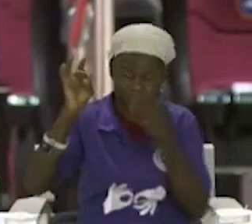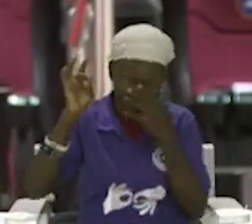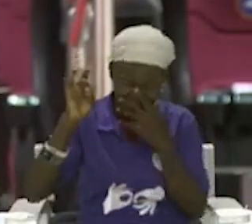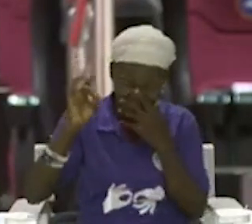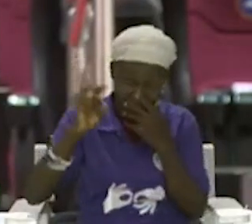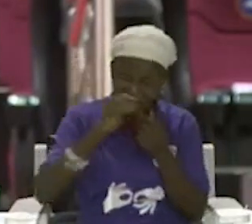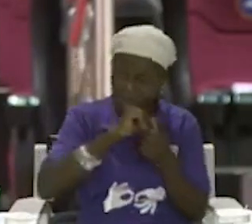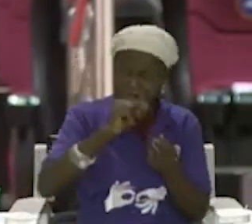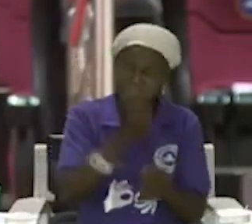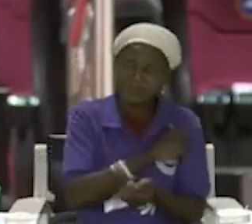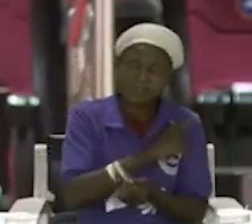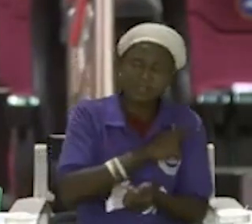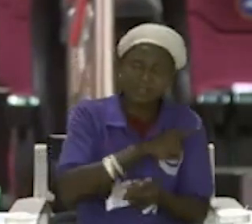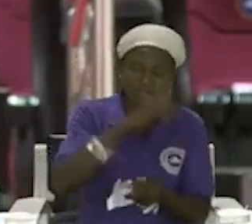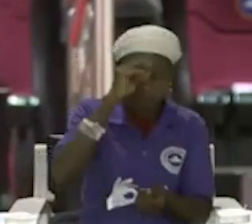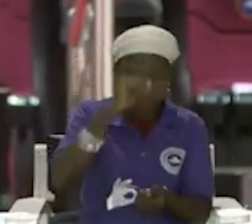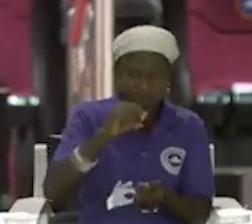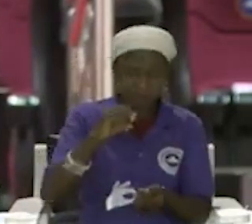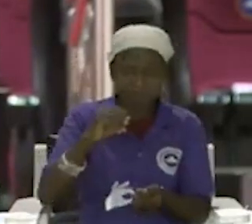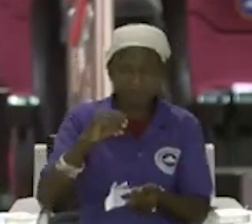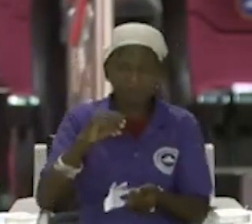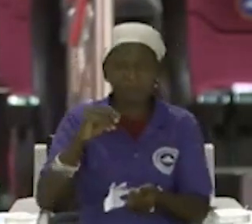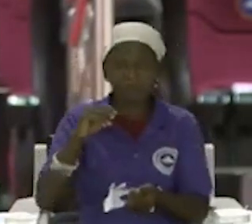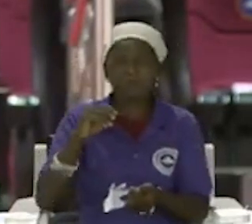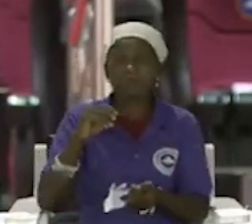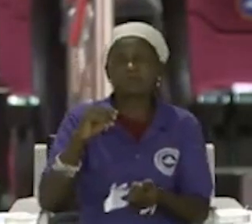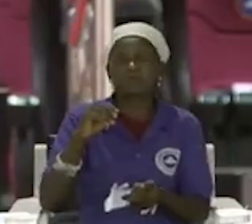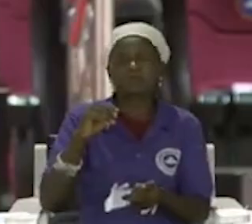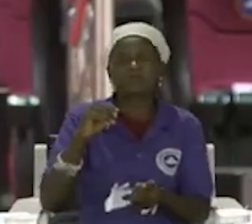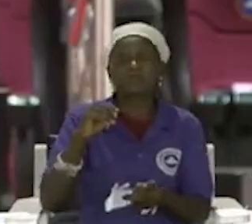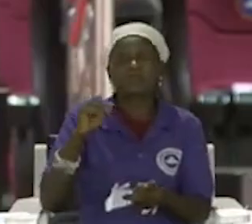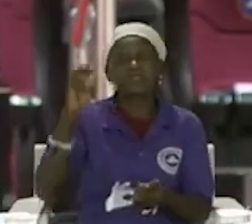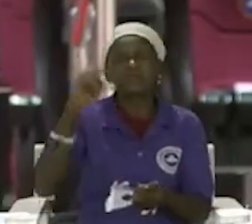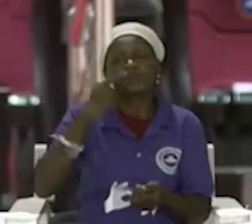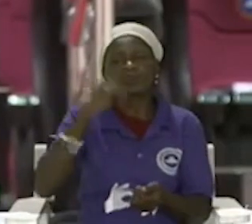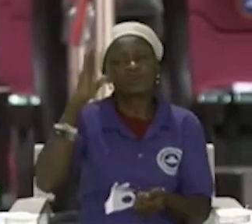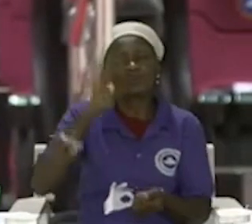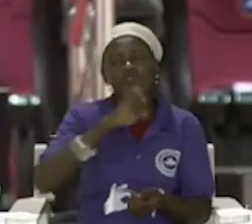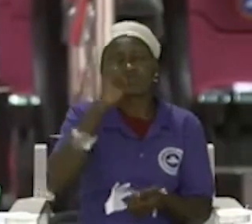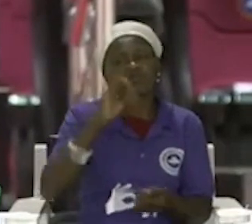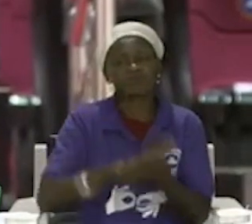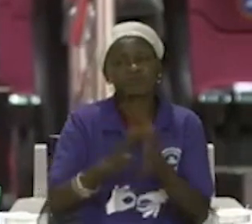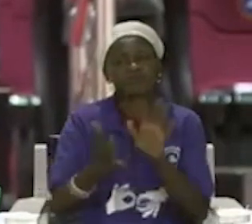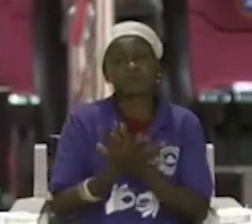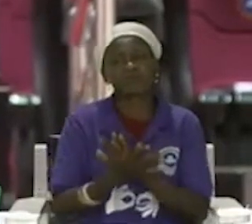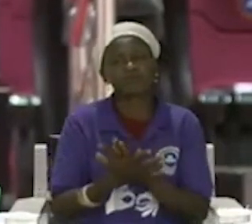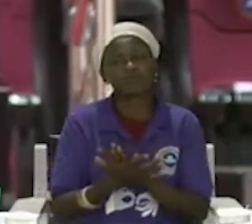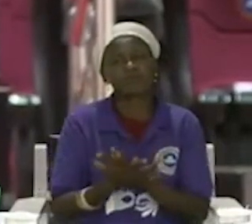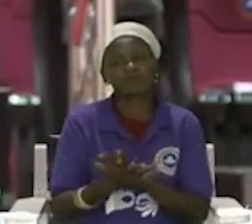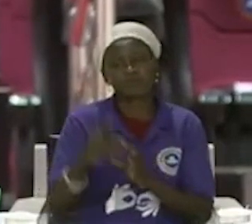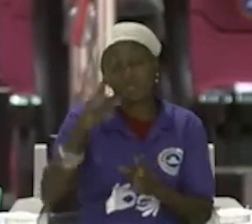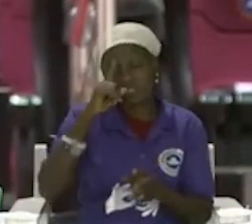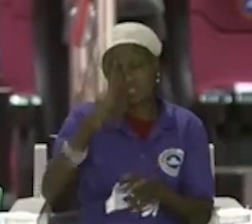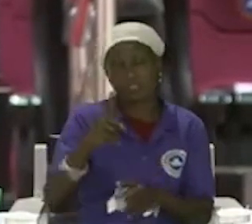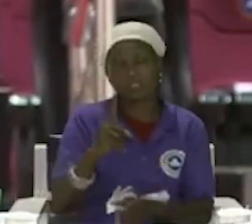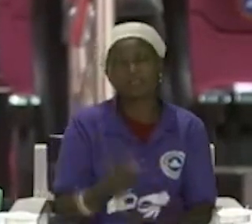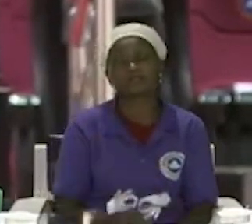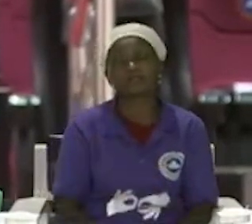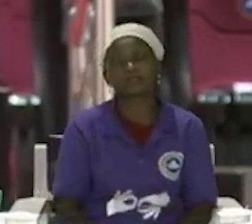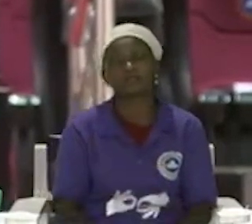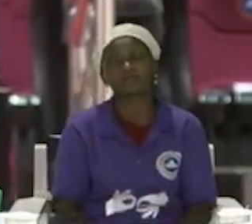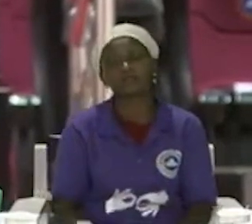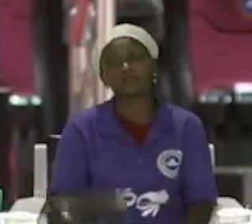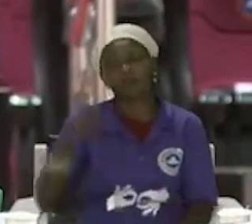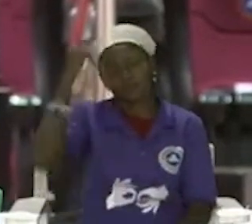a lazy man, like one of my children said, who will ever become diligent.